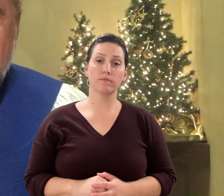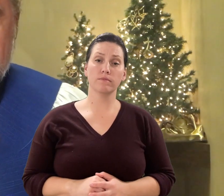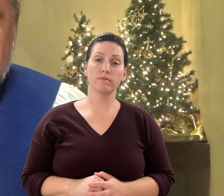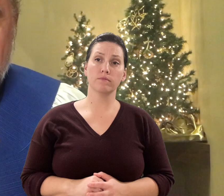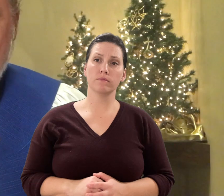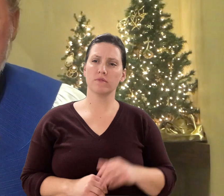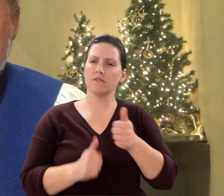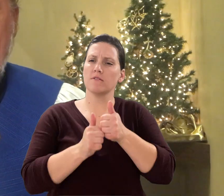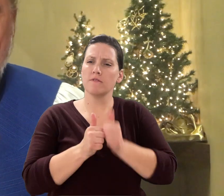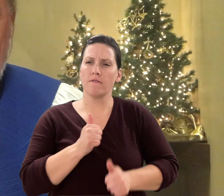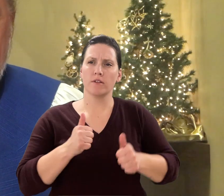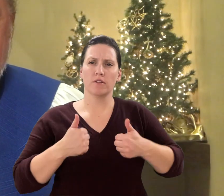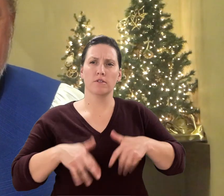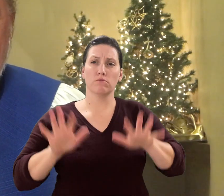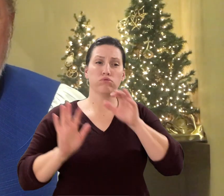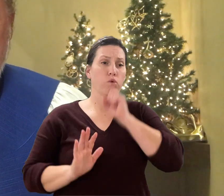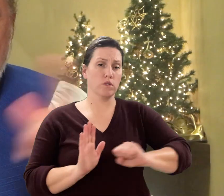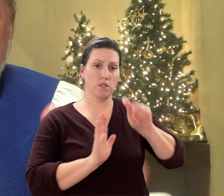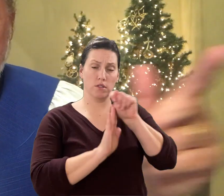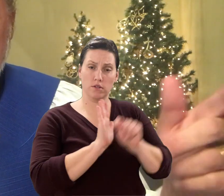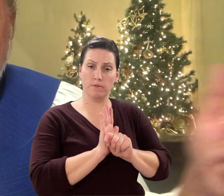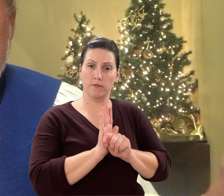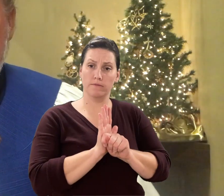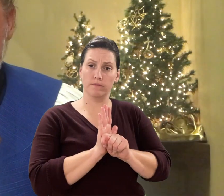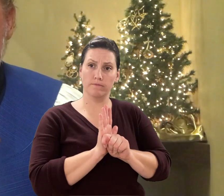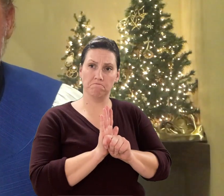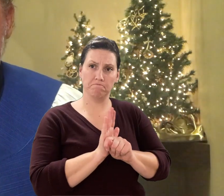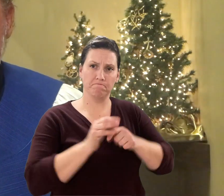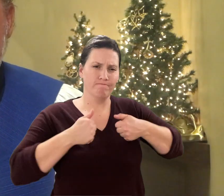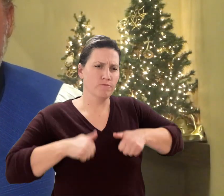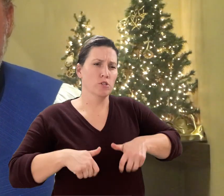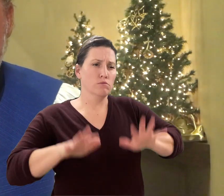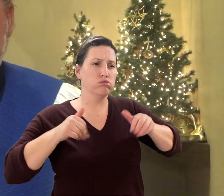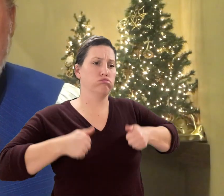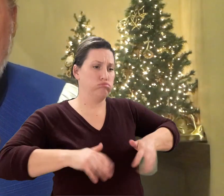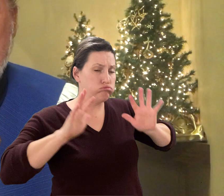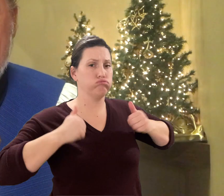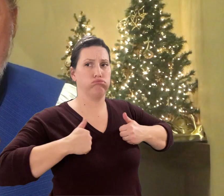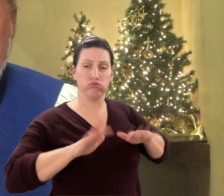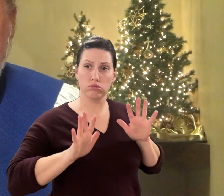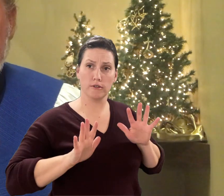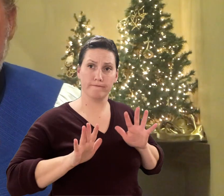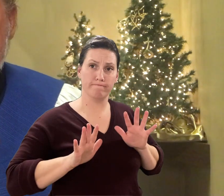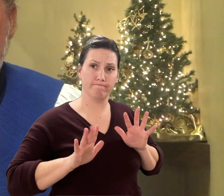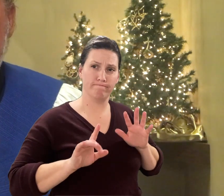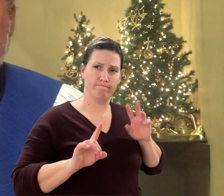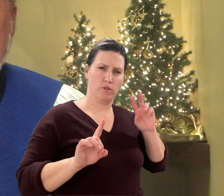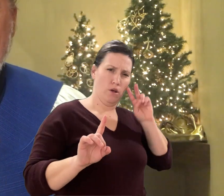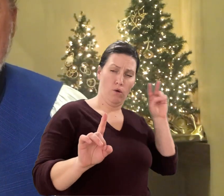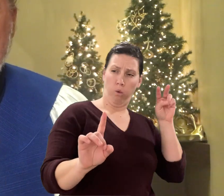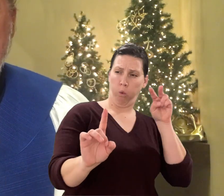Every single sacrifice in the Old Testament times was a foreshadow of the